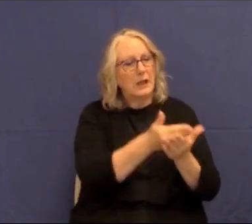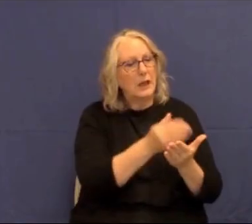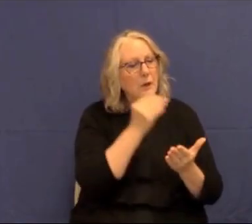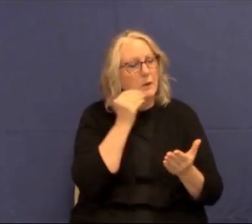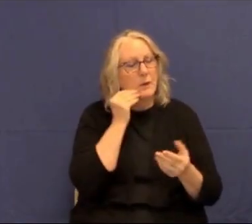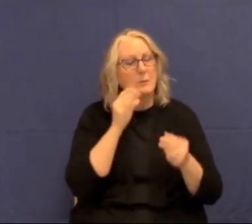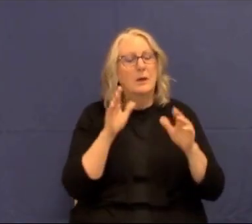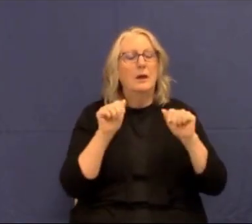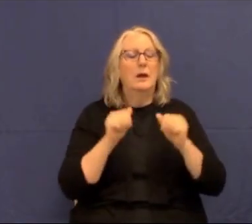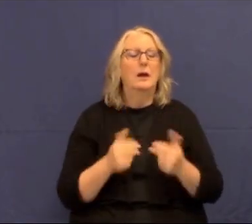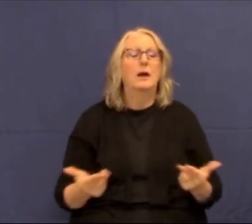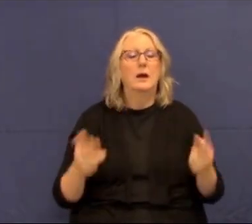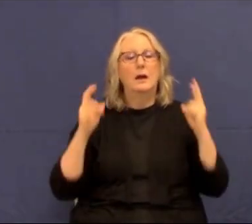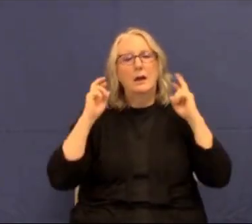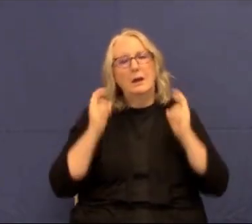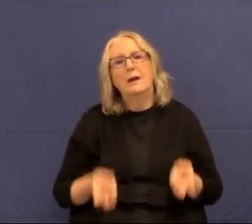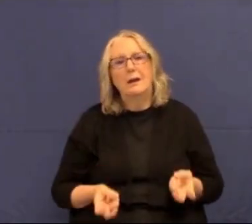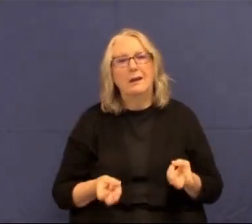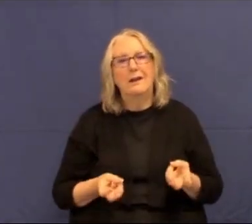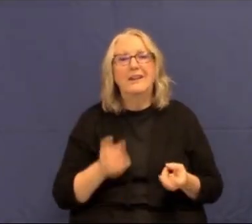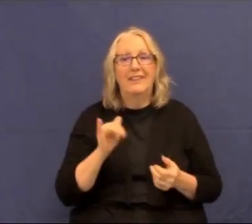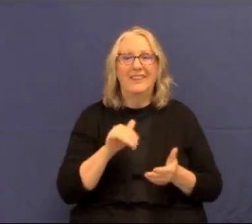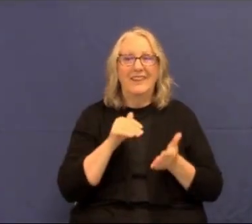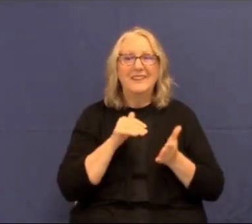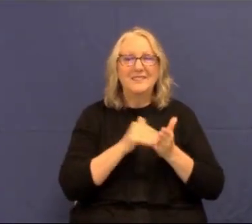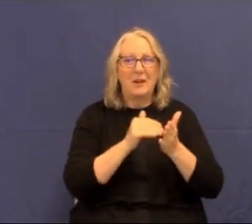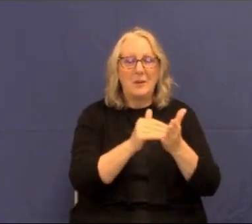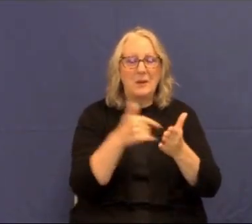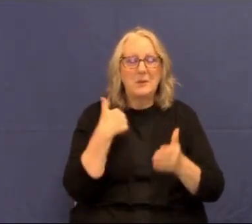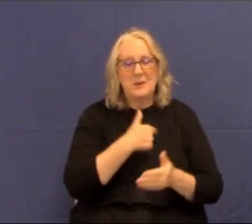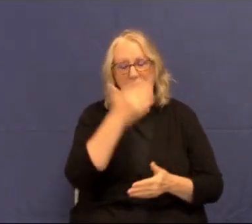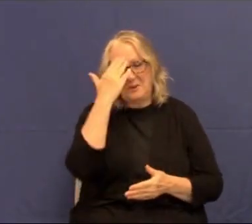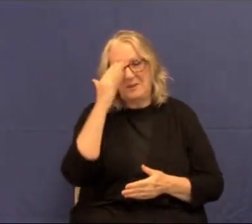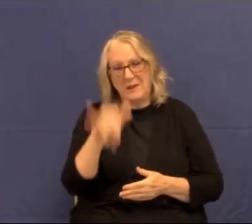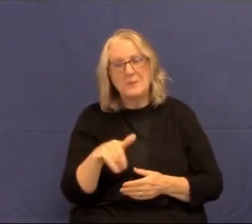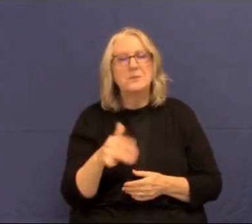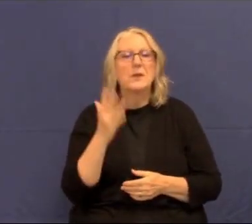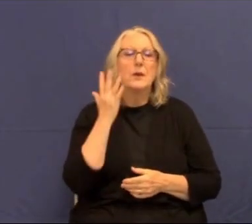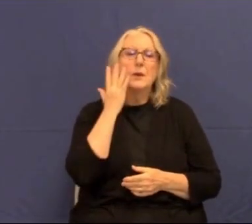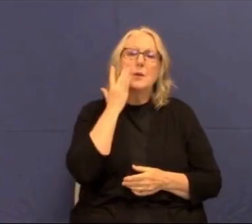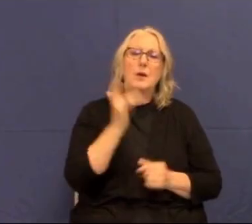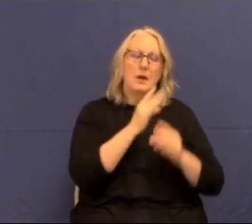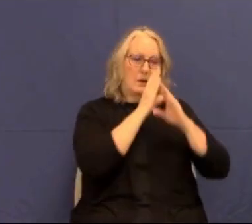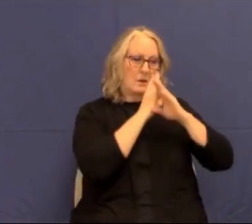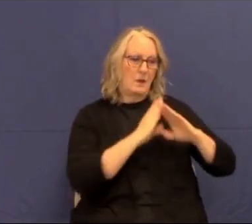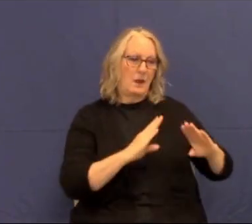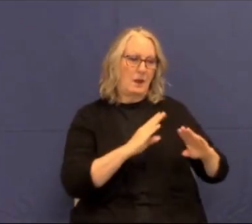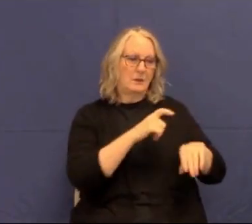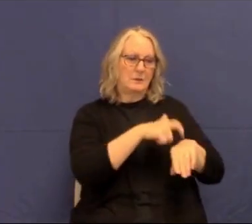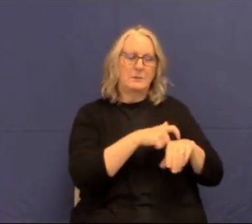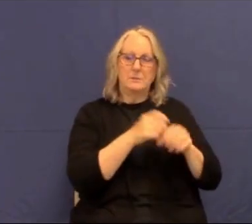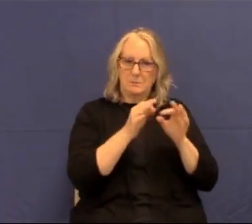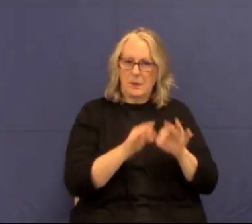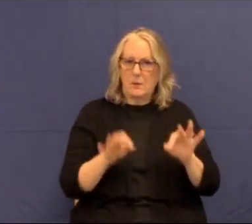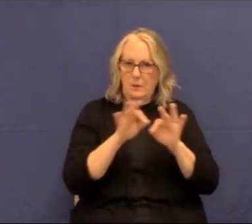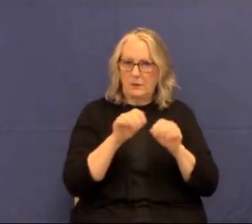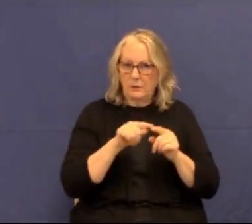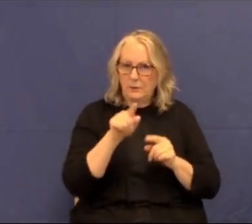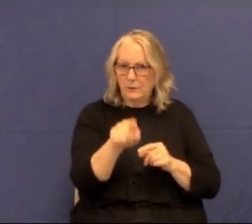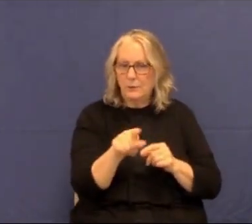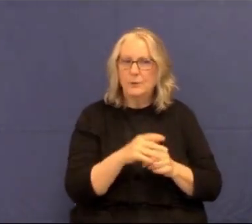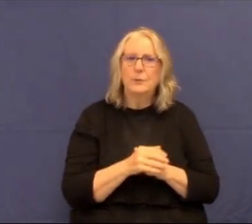get home, you take your cochlear implants off, and that is very common, we know. Why is the quiet time important to